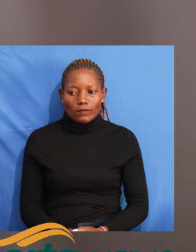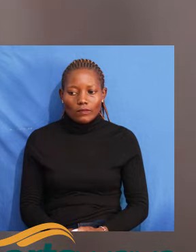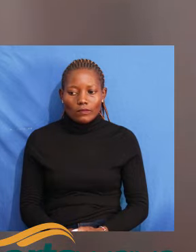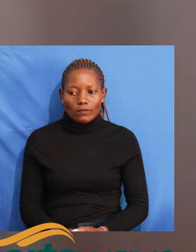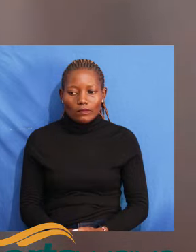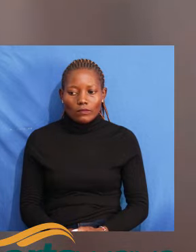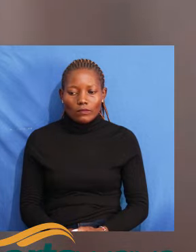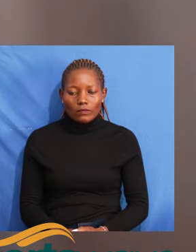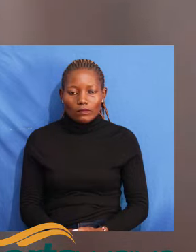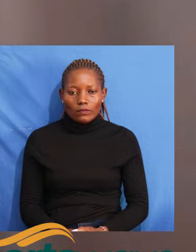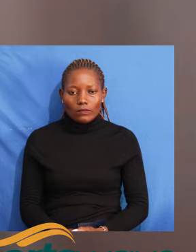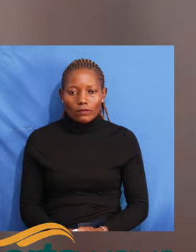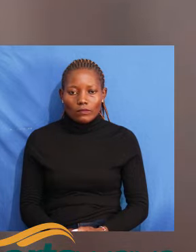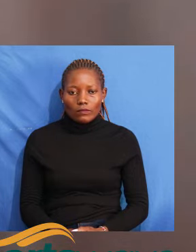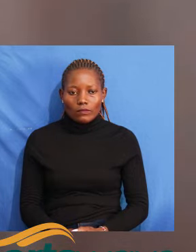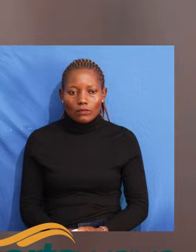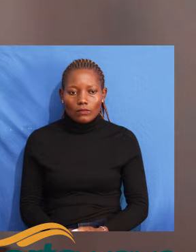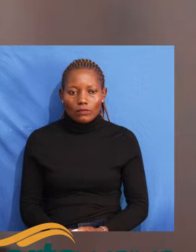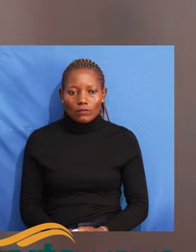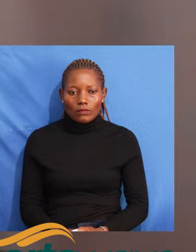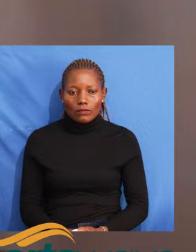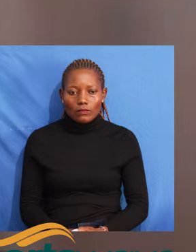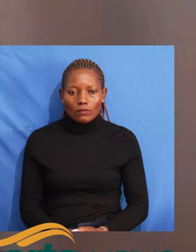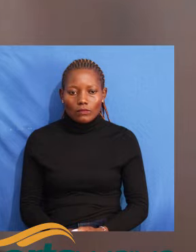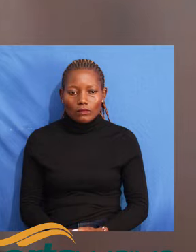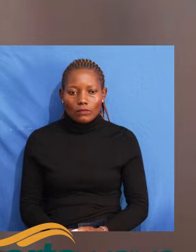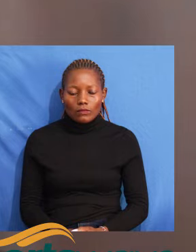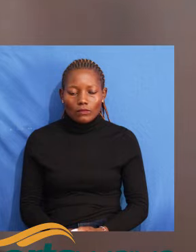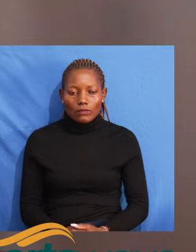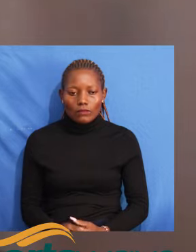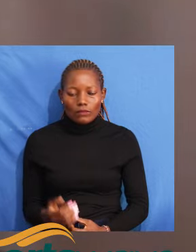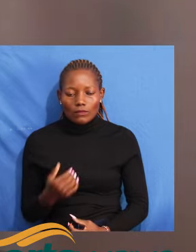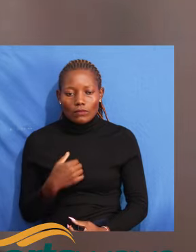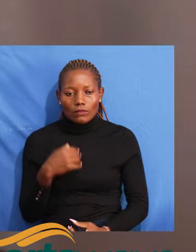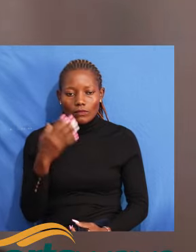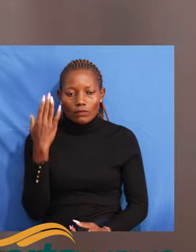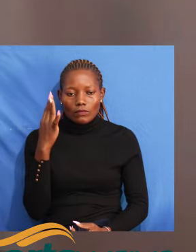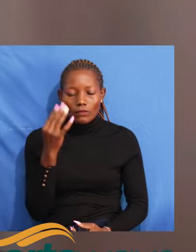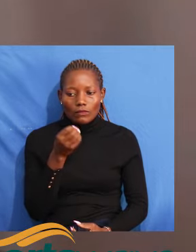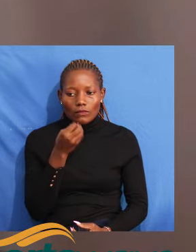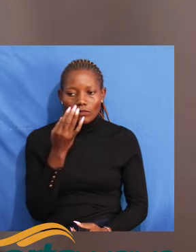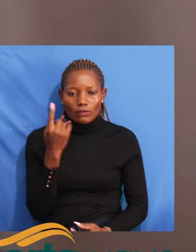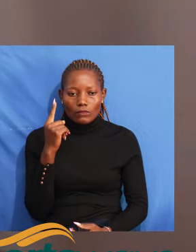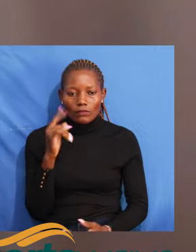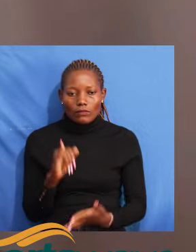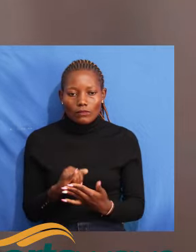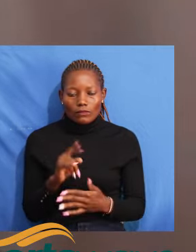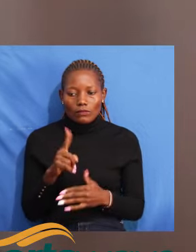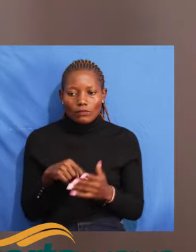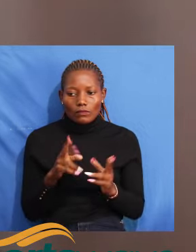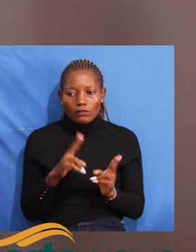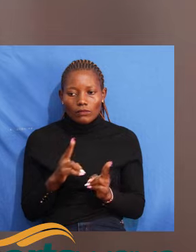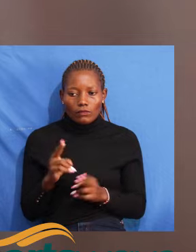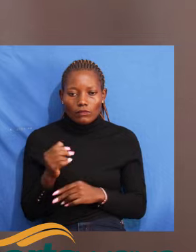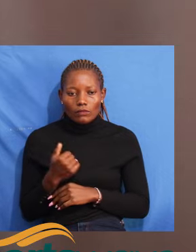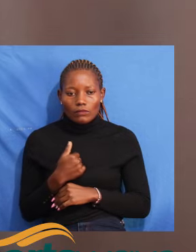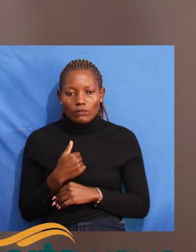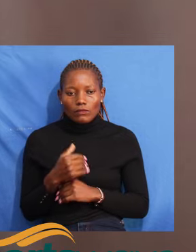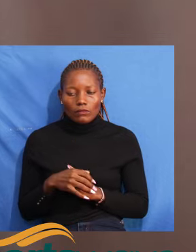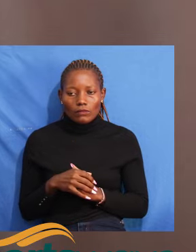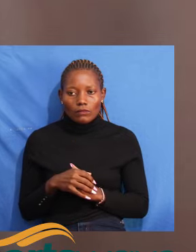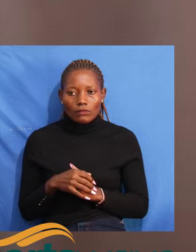I don't know. Honestly, I don't know the exact answer for that, but it's obvious that you have to take